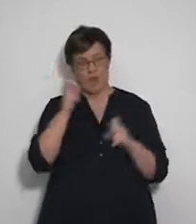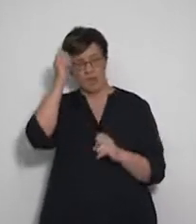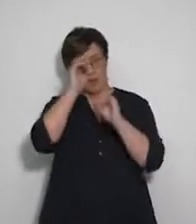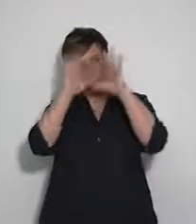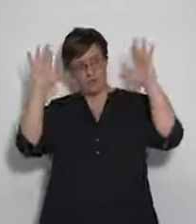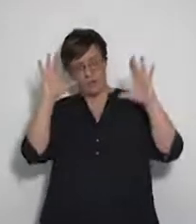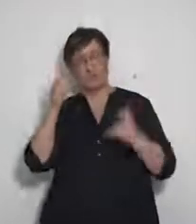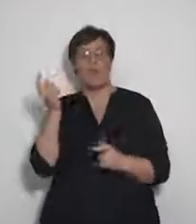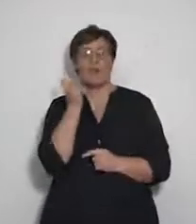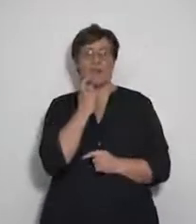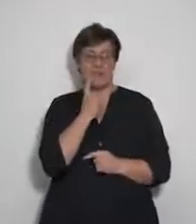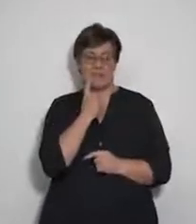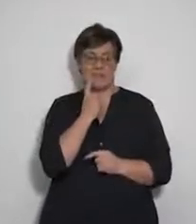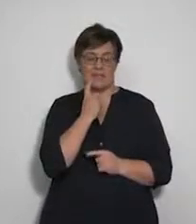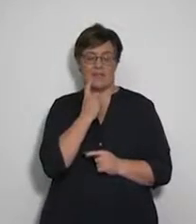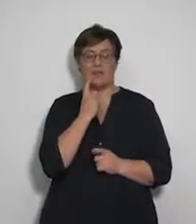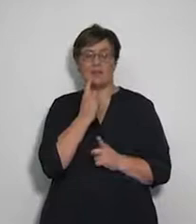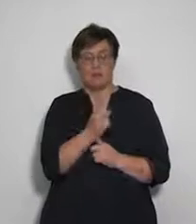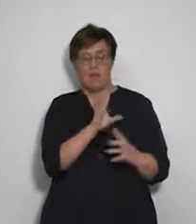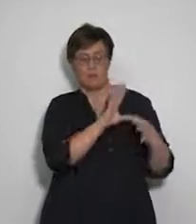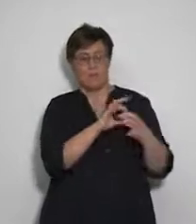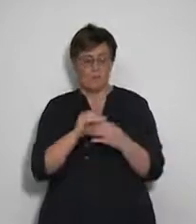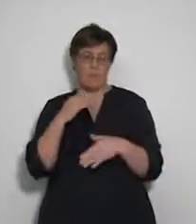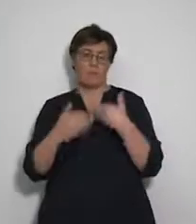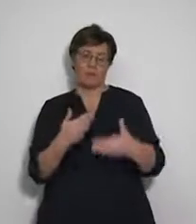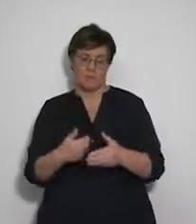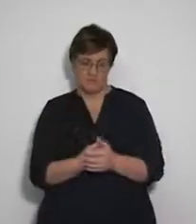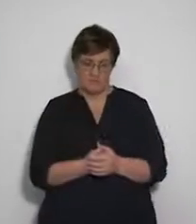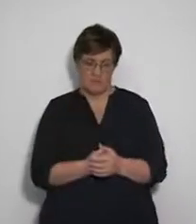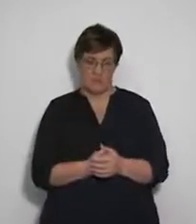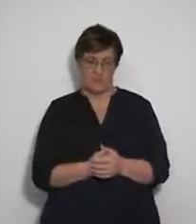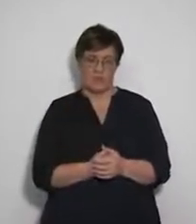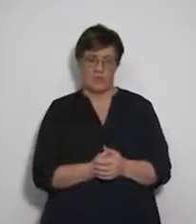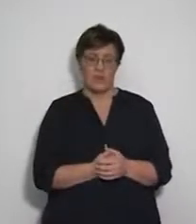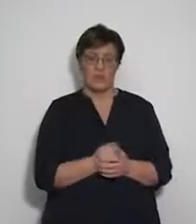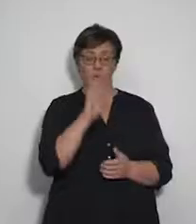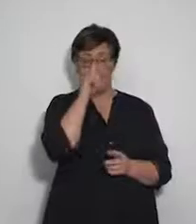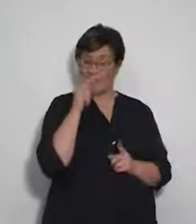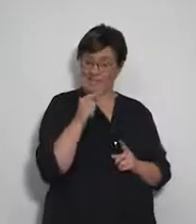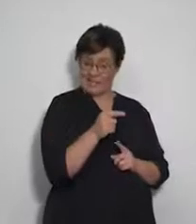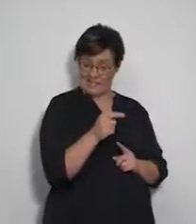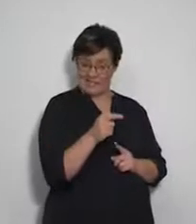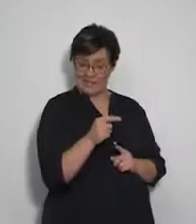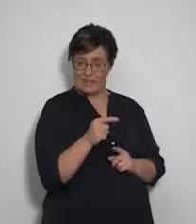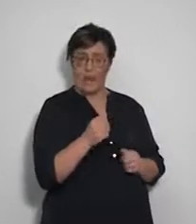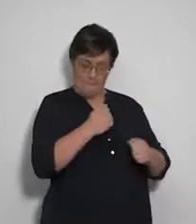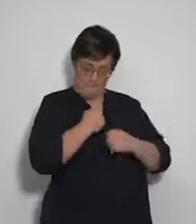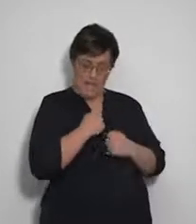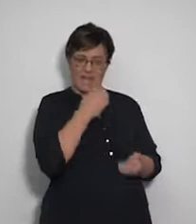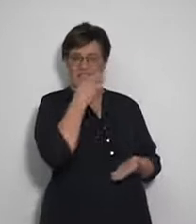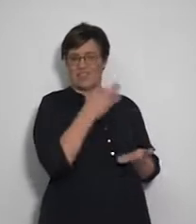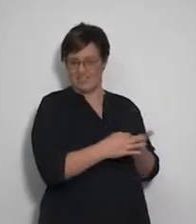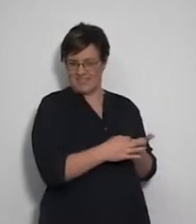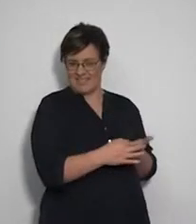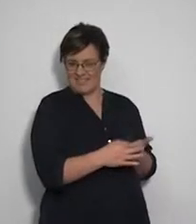in your head, it makes it easier for you to be able to string together this process. Again, guys, remember that this is only my